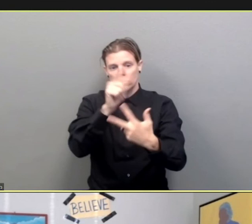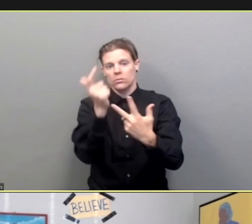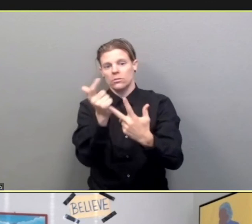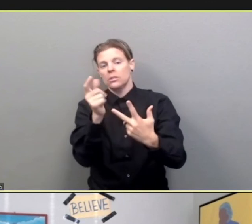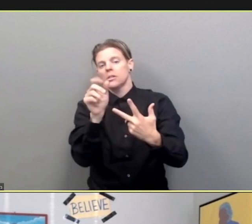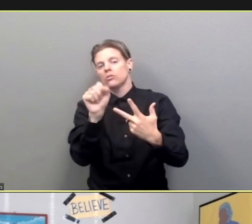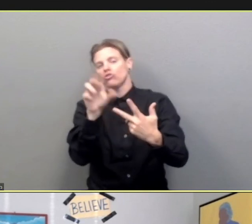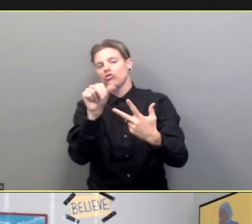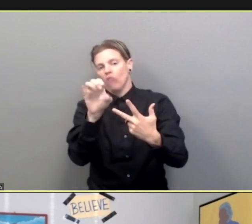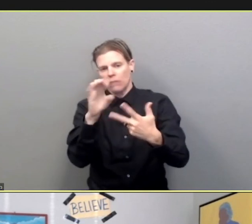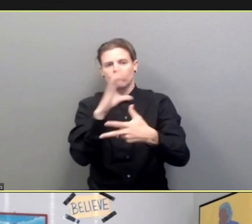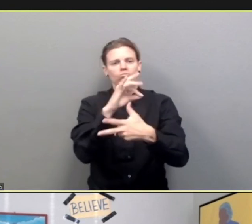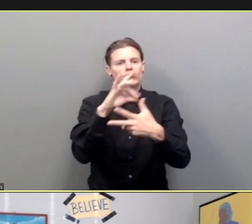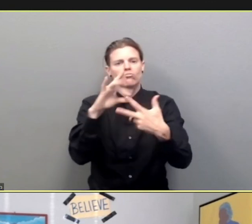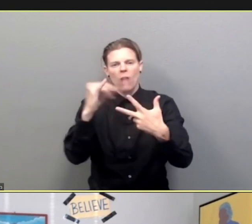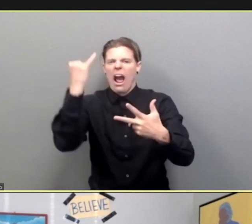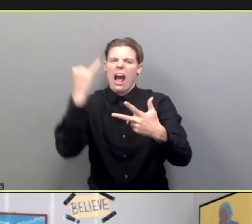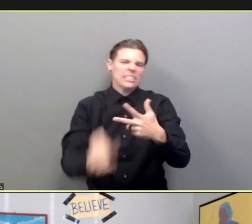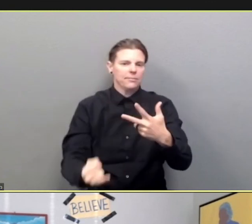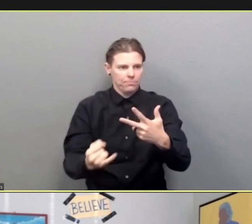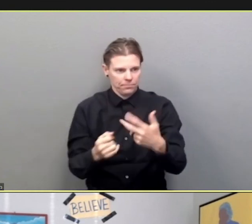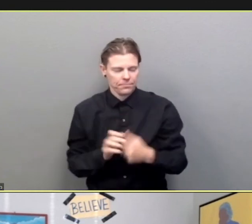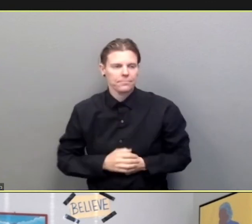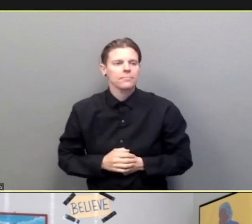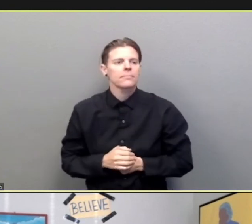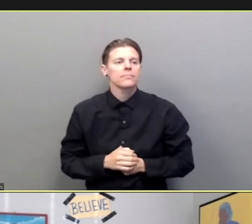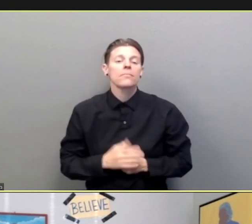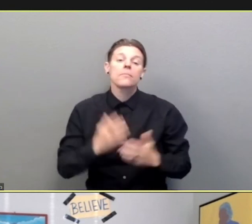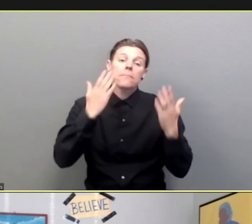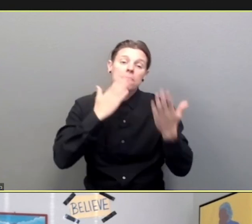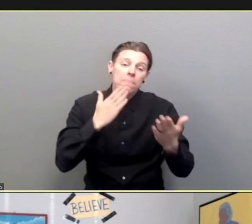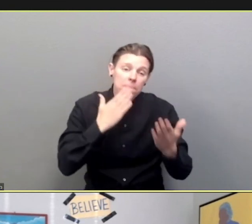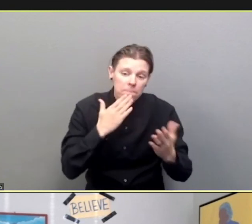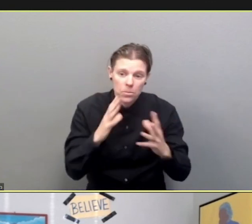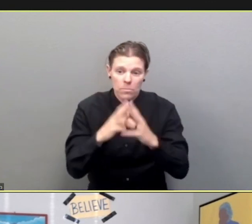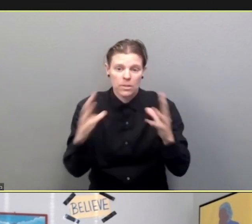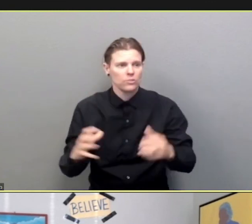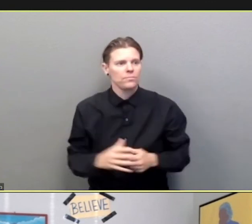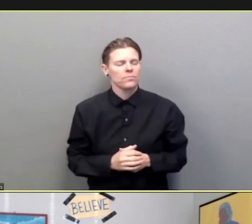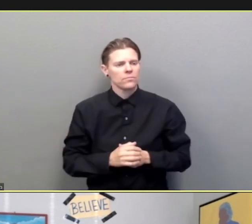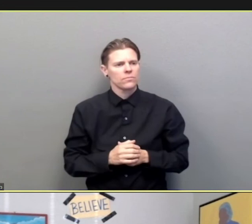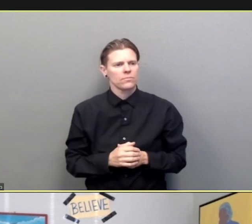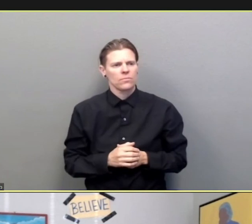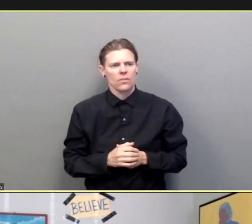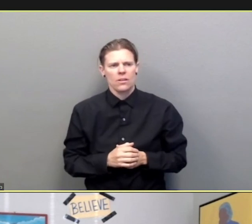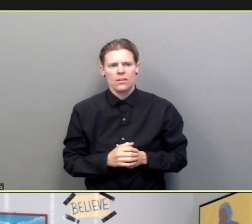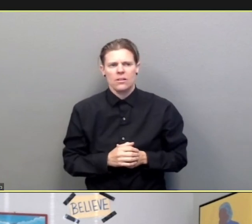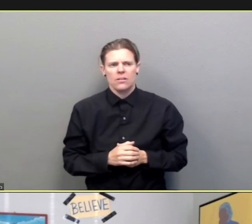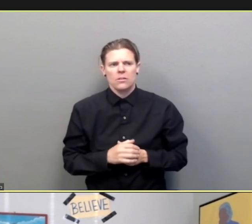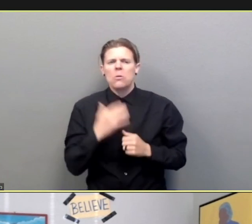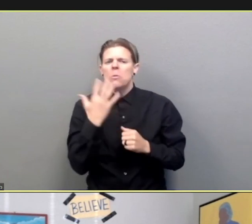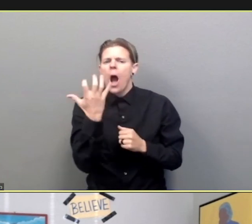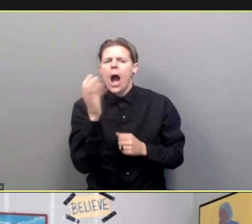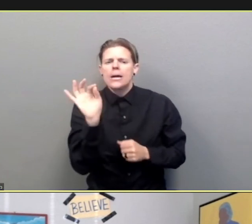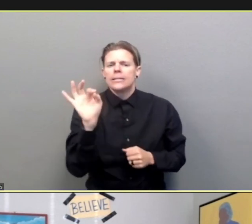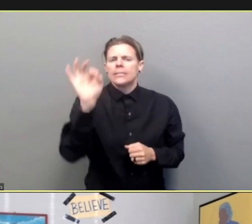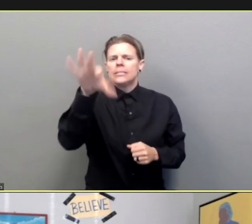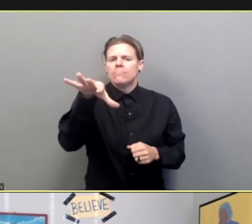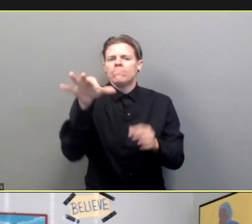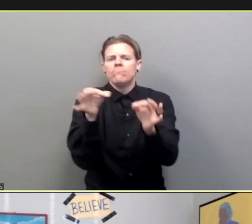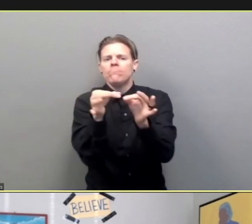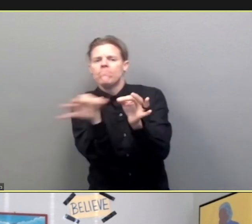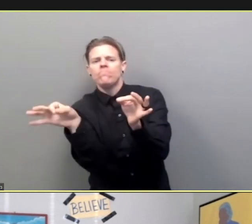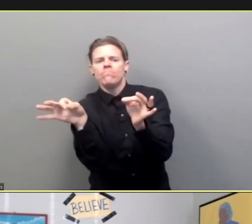Okay, thank you very much. I think I just want to add that I think living with